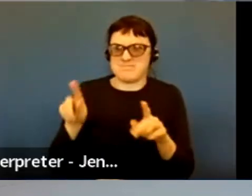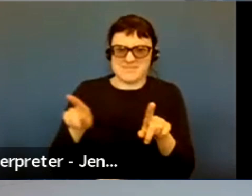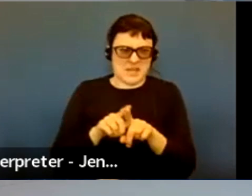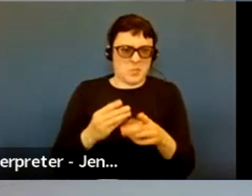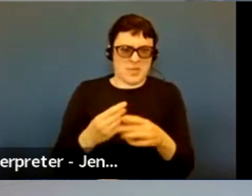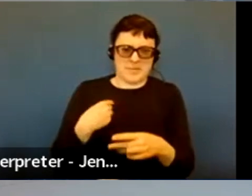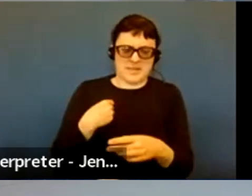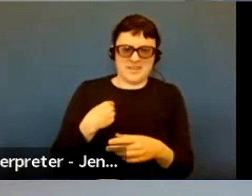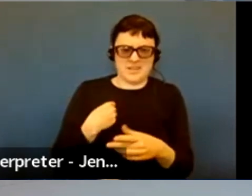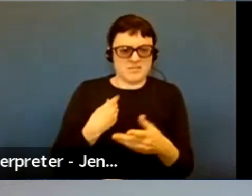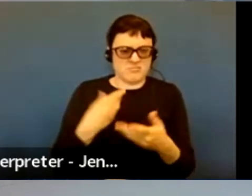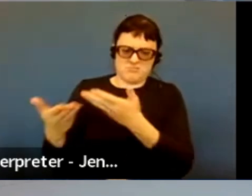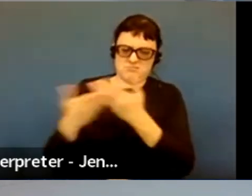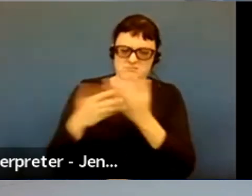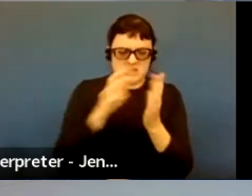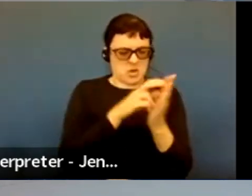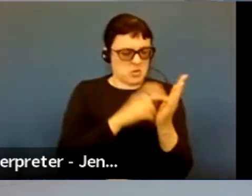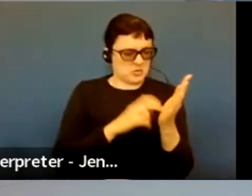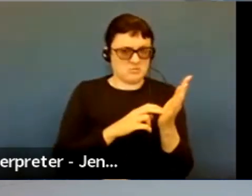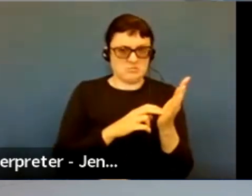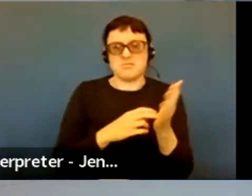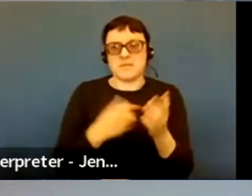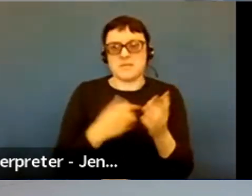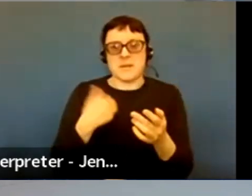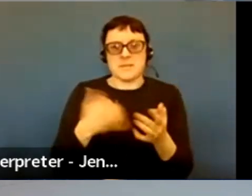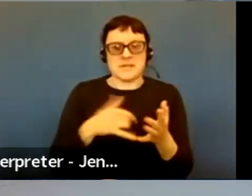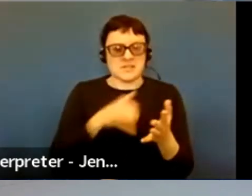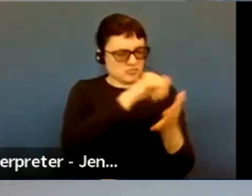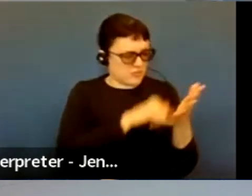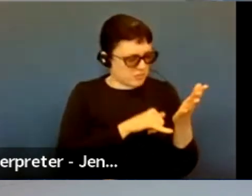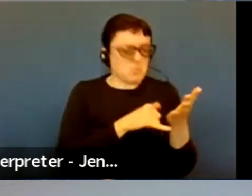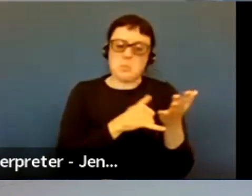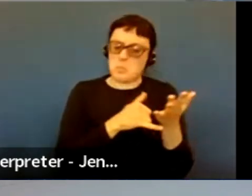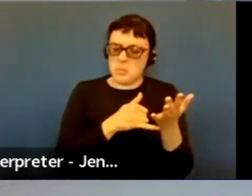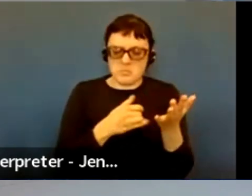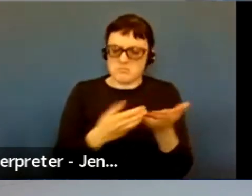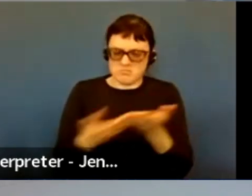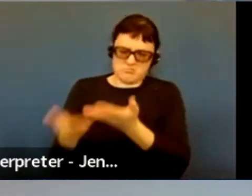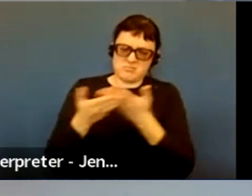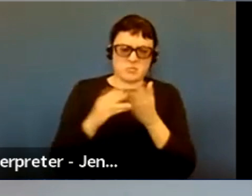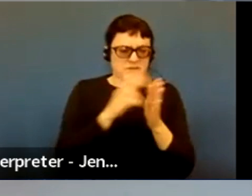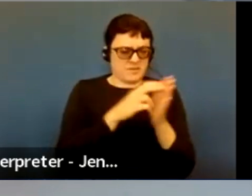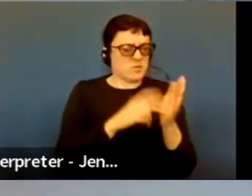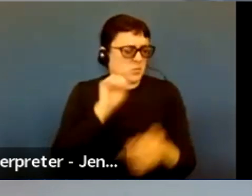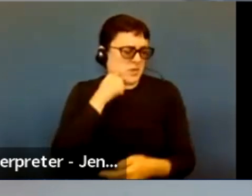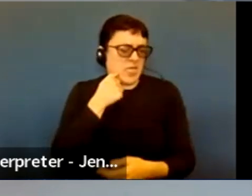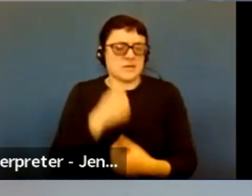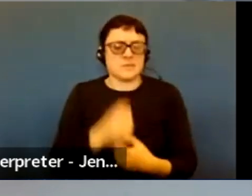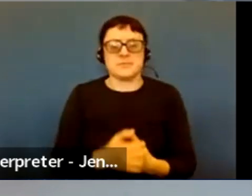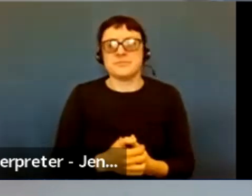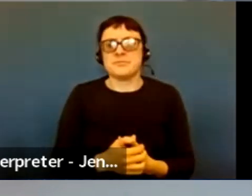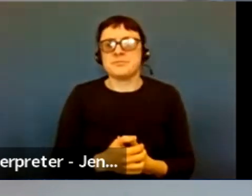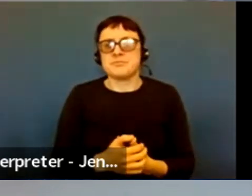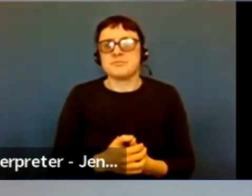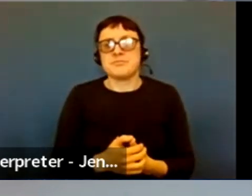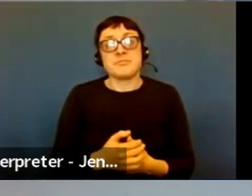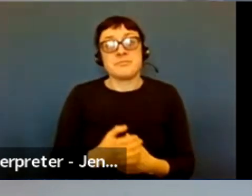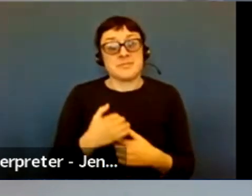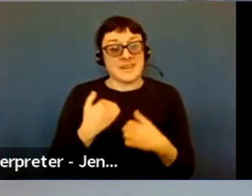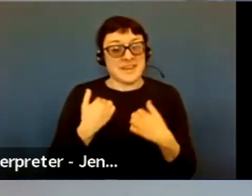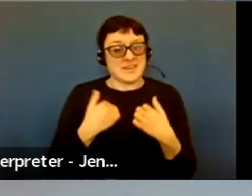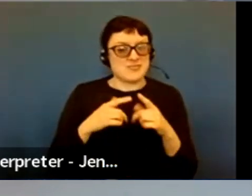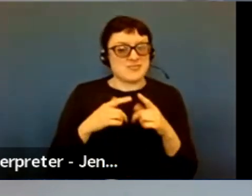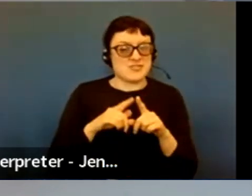get notes. I've just sent the script off while I'm sitting here, and I'm going to get notes on it. So, this is interesting thing